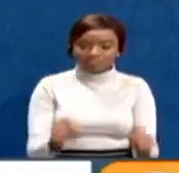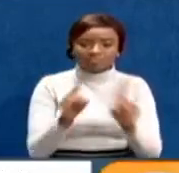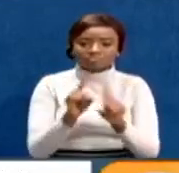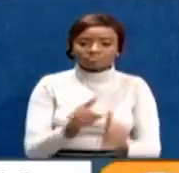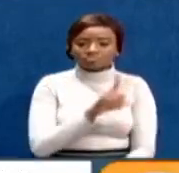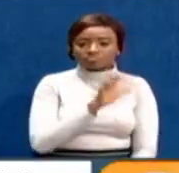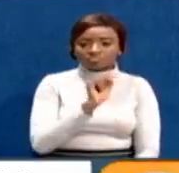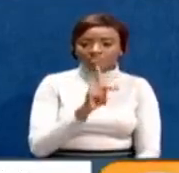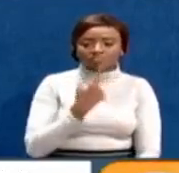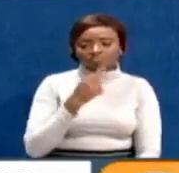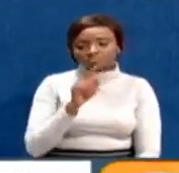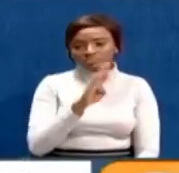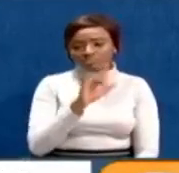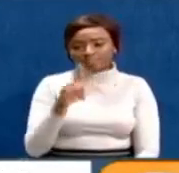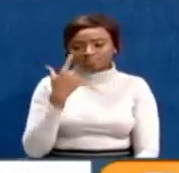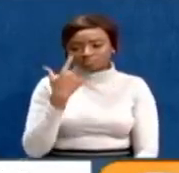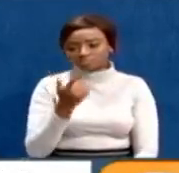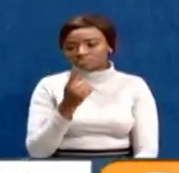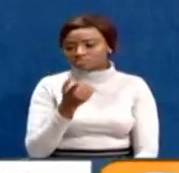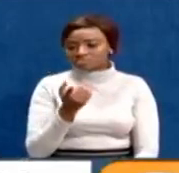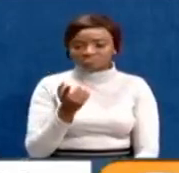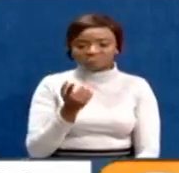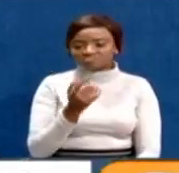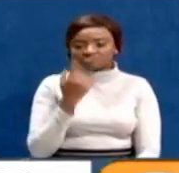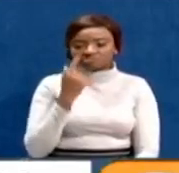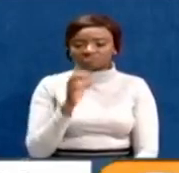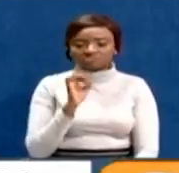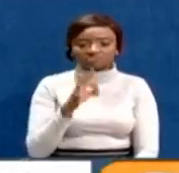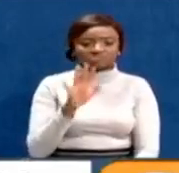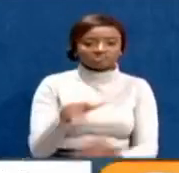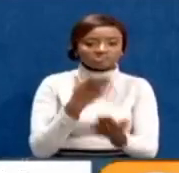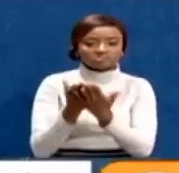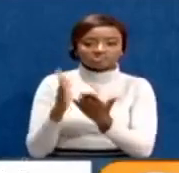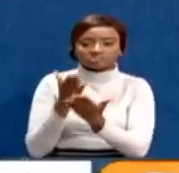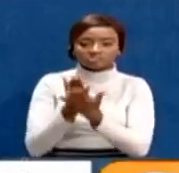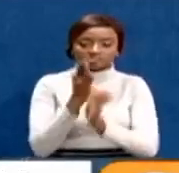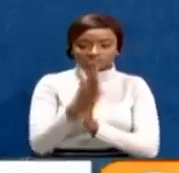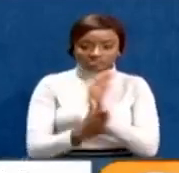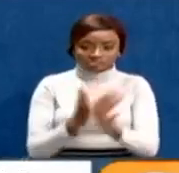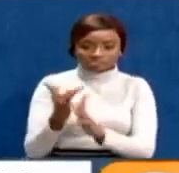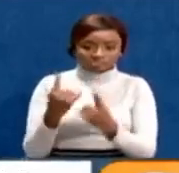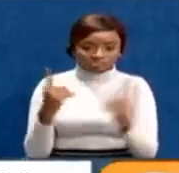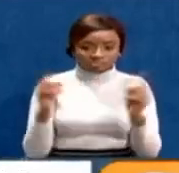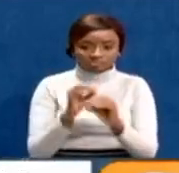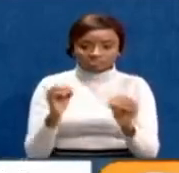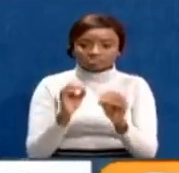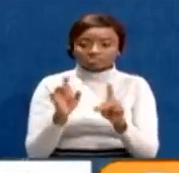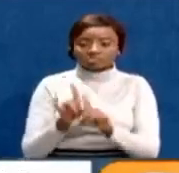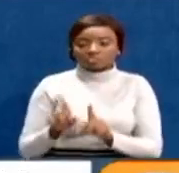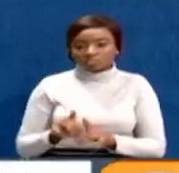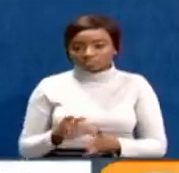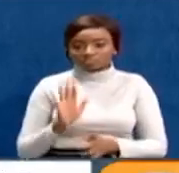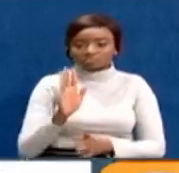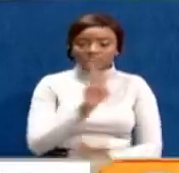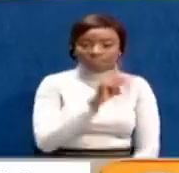holes into the bill, saying a feasibility study to determine the viability of the proposed plan and the eventual merger between Kenya Airways